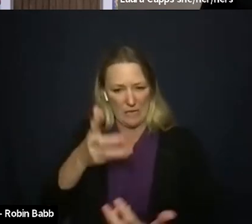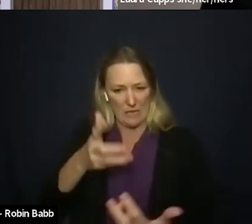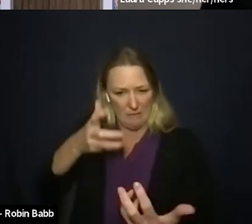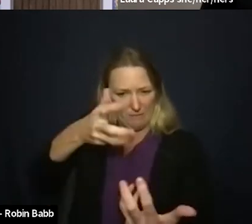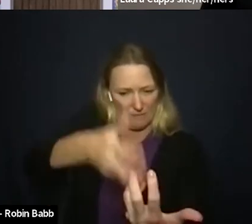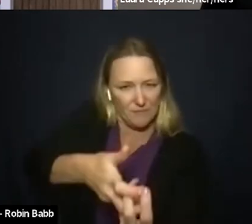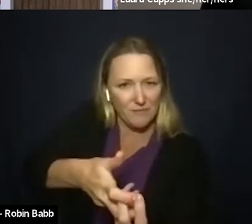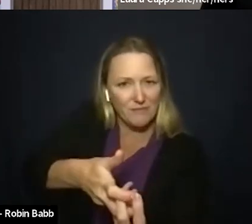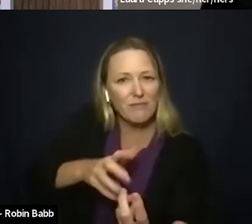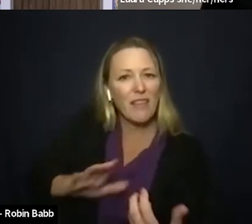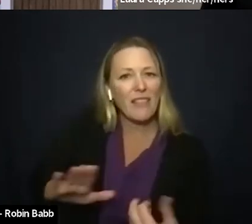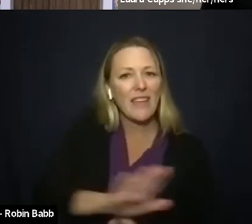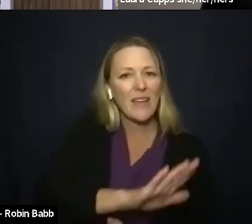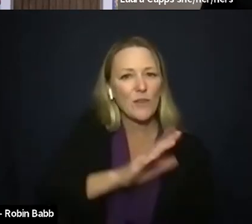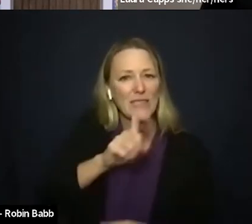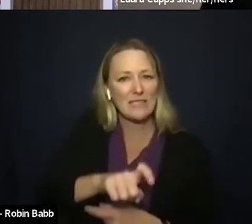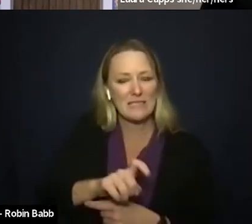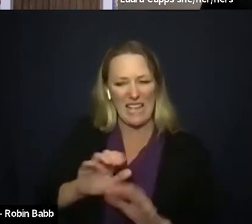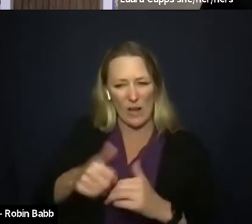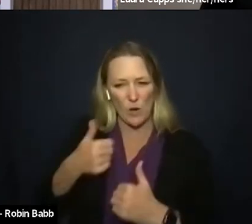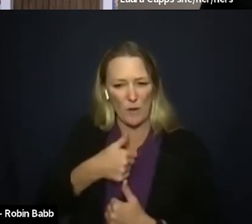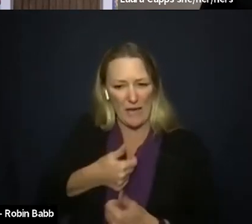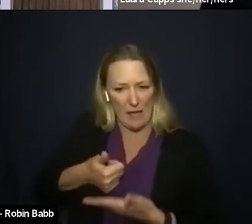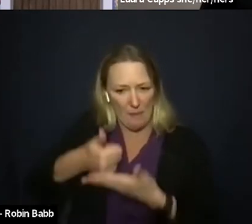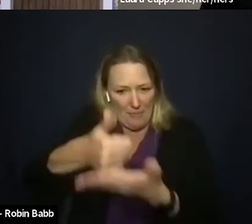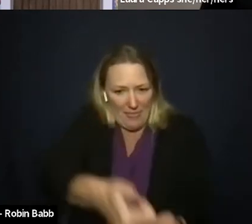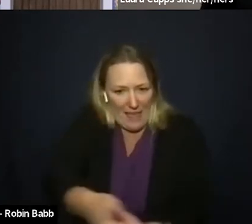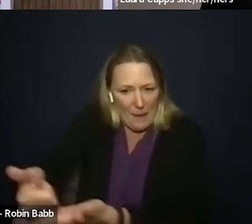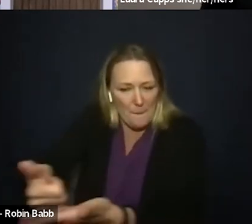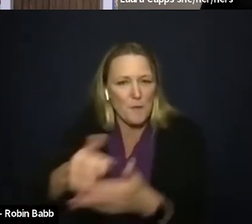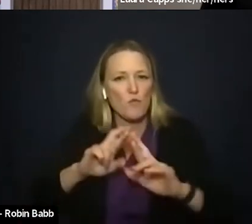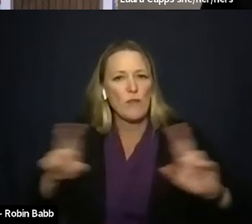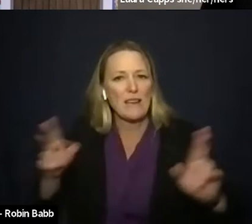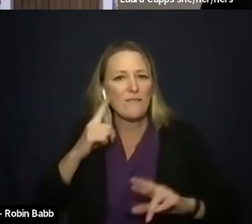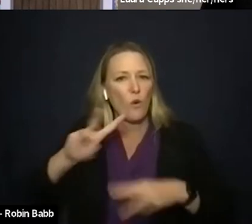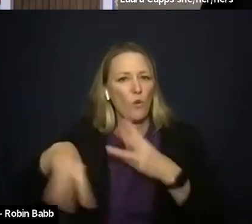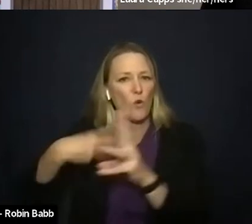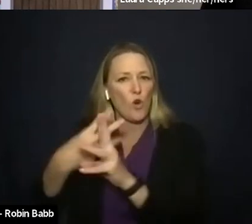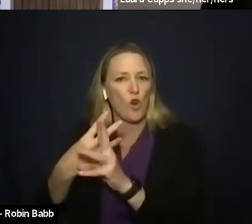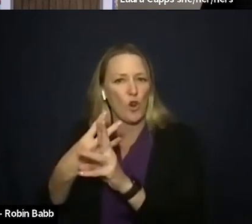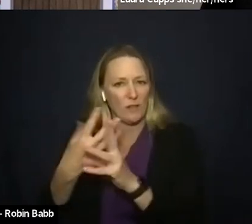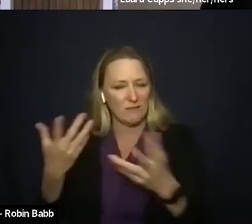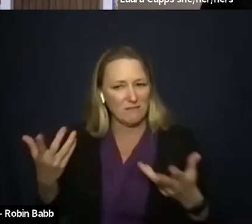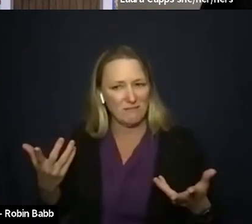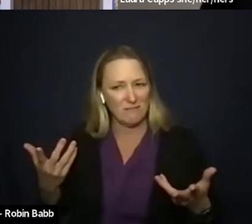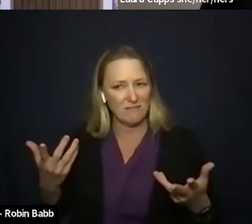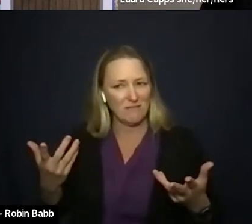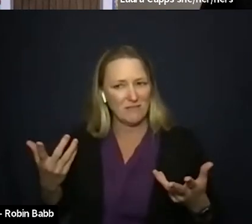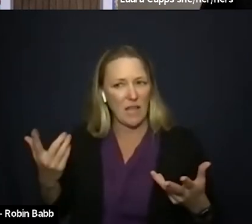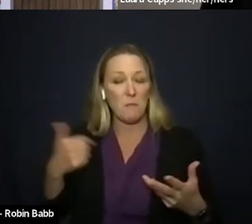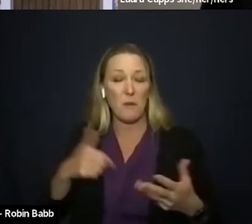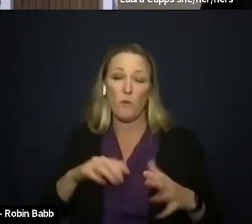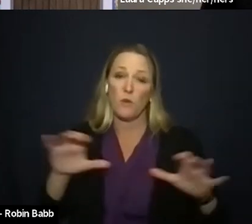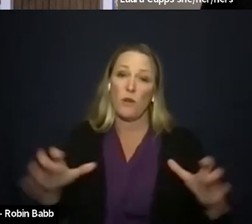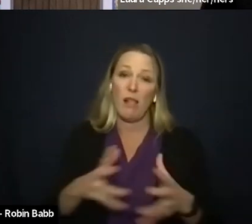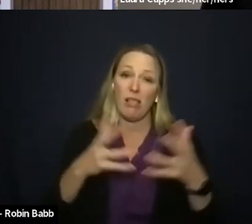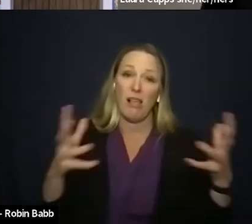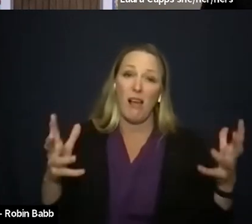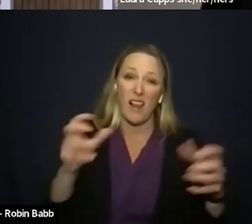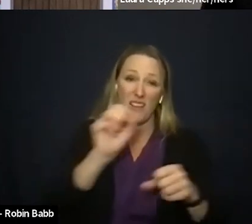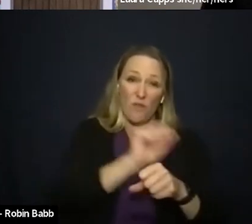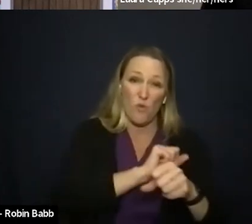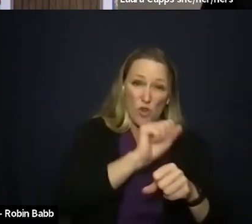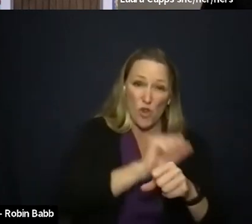best way to prepare them for this world but right now what's going to happen is on top of all the things that we're already doing we're going to create more